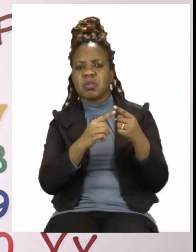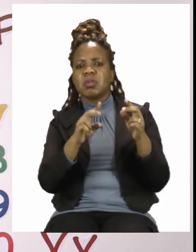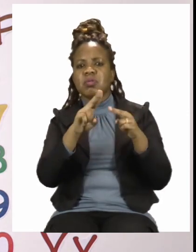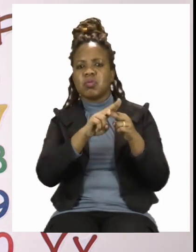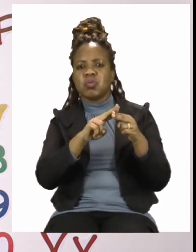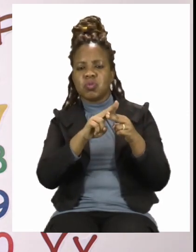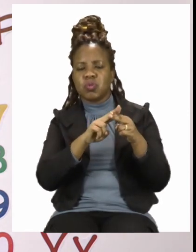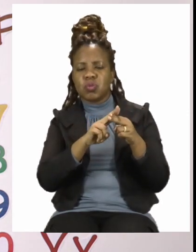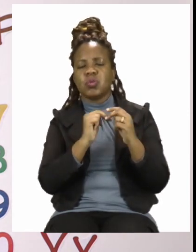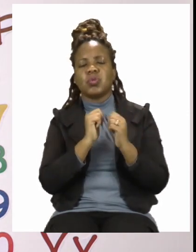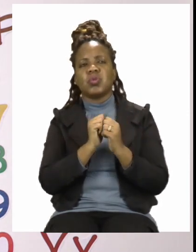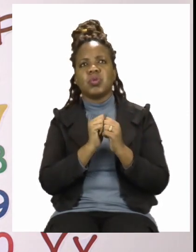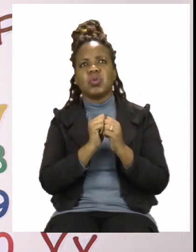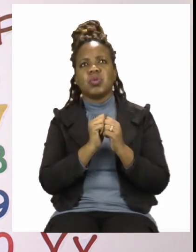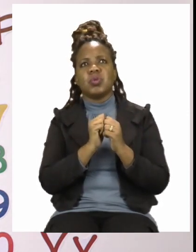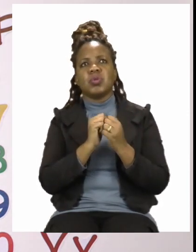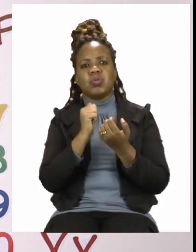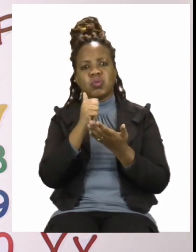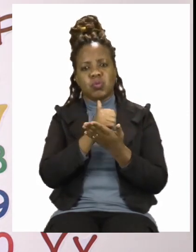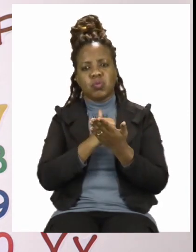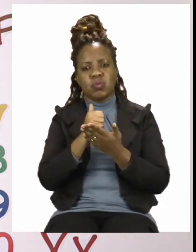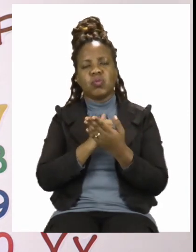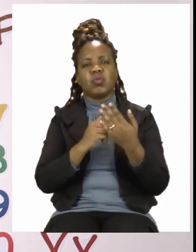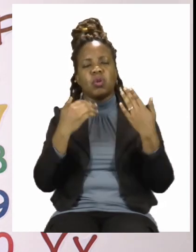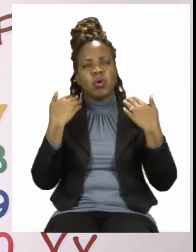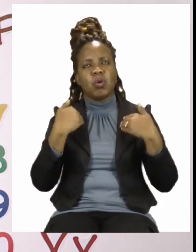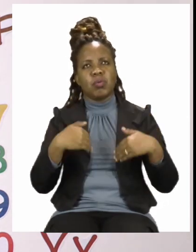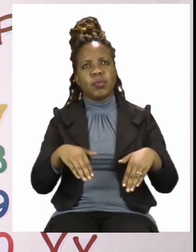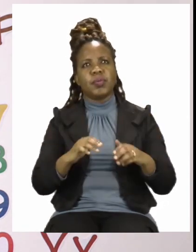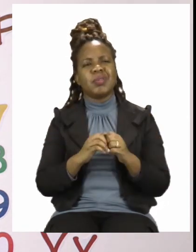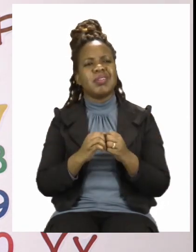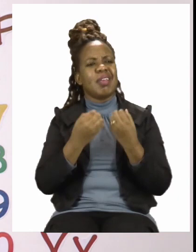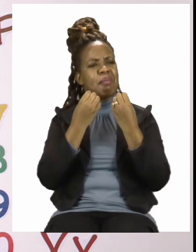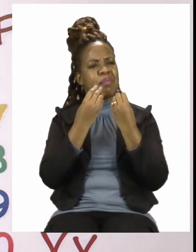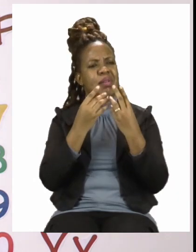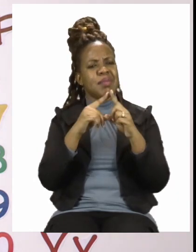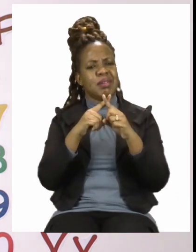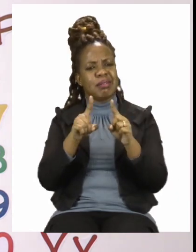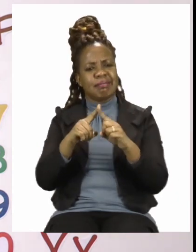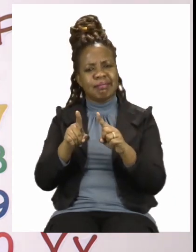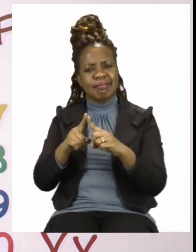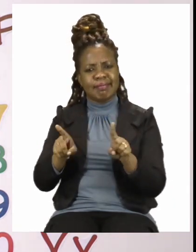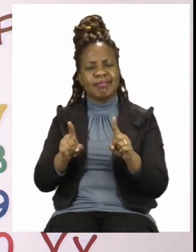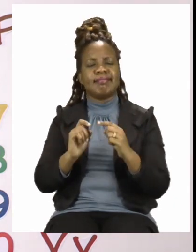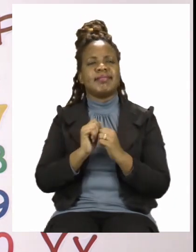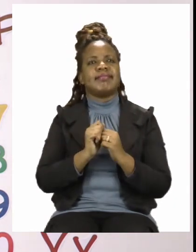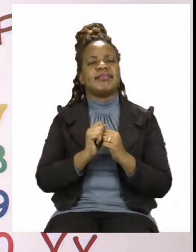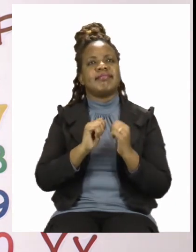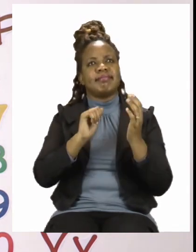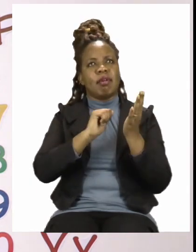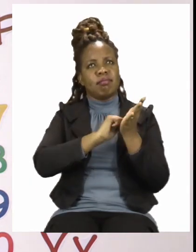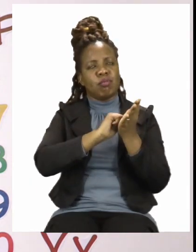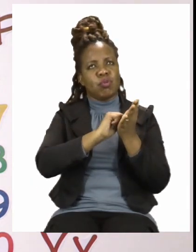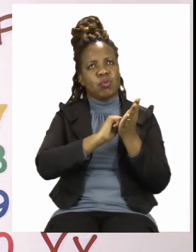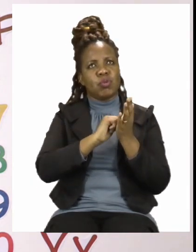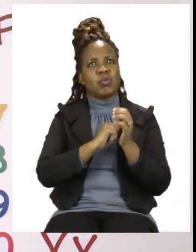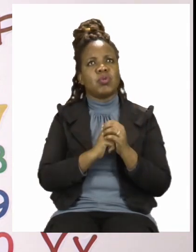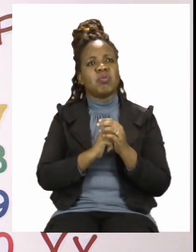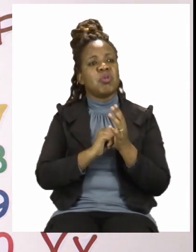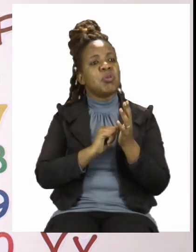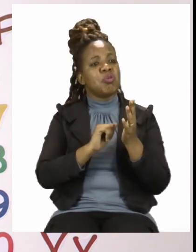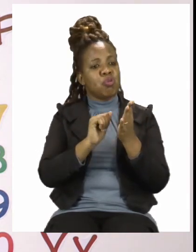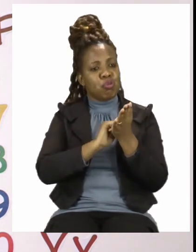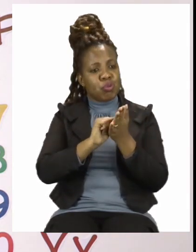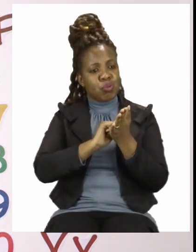different types of soap, but the most important thing is that the soap takes away germs. We use